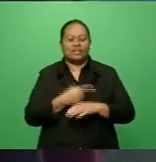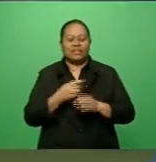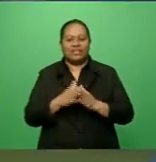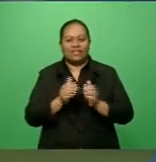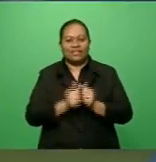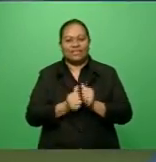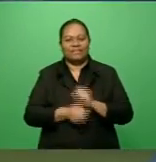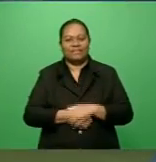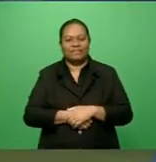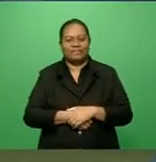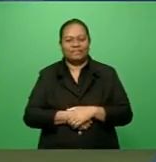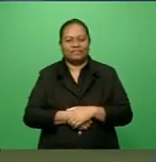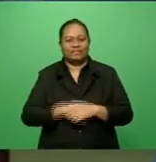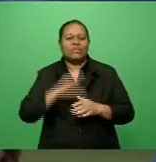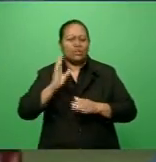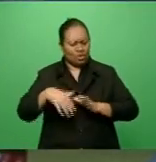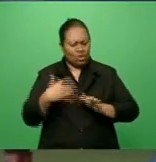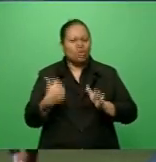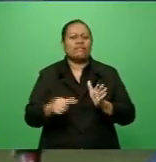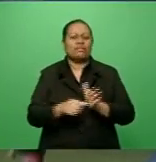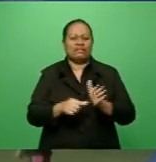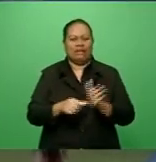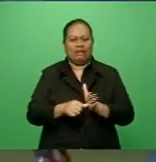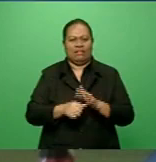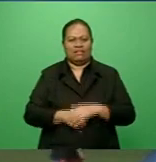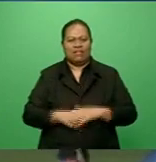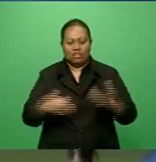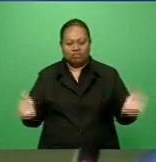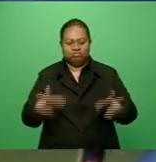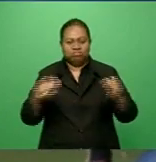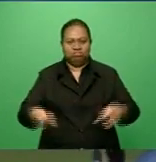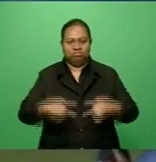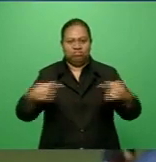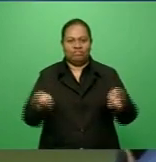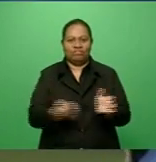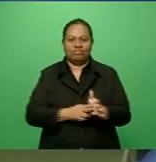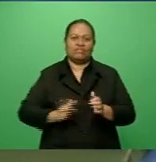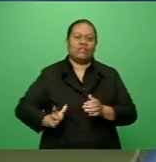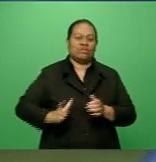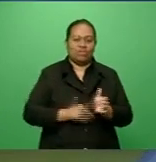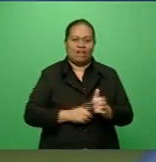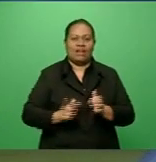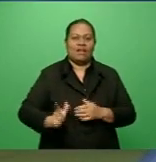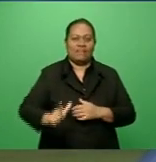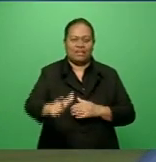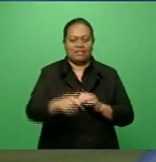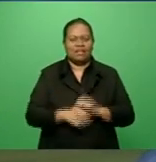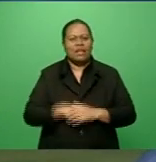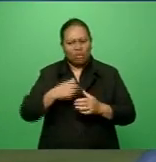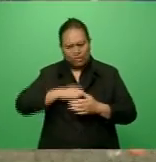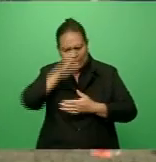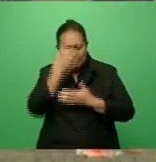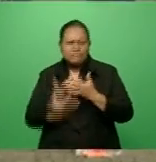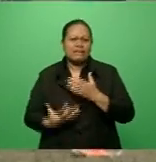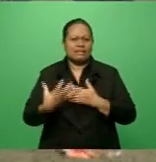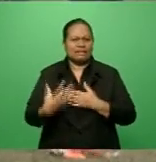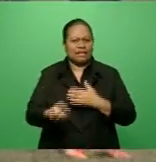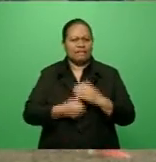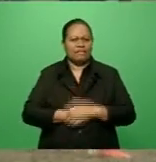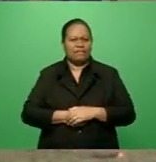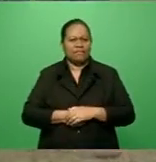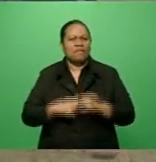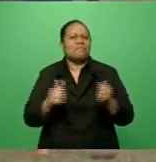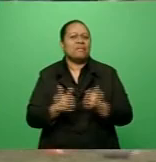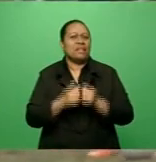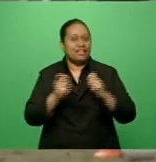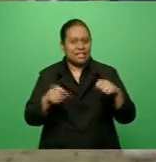done. It's always hard to play Lambasa at their home turf, and they have experienced players. They have the most number of national team players in the